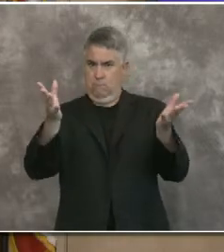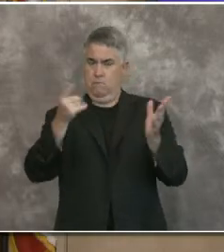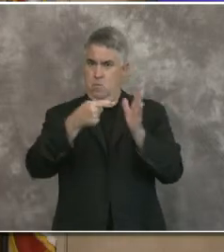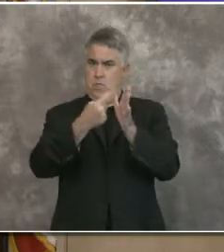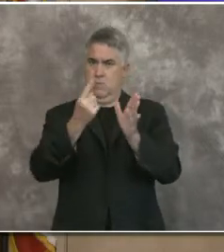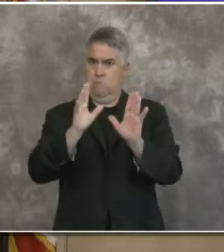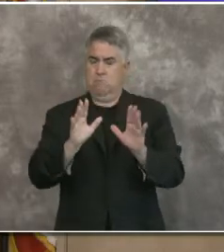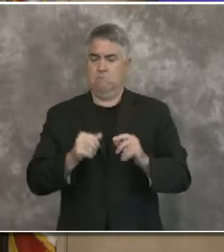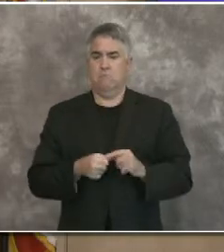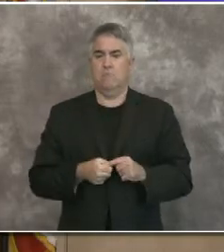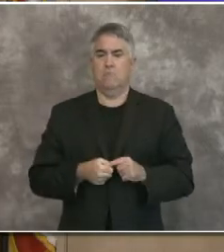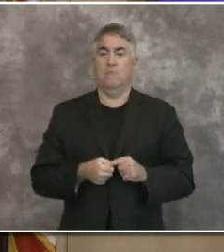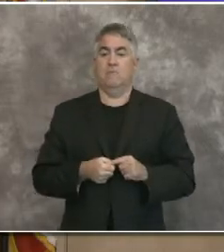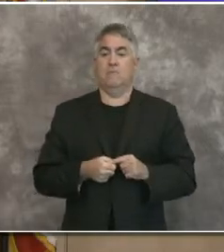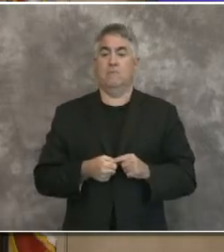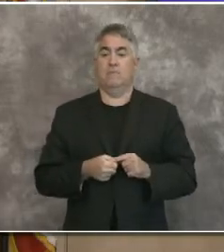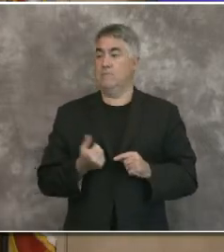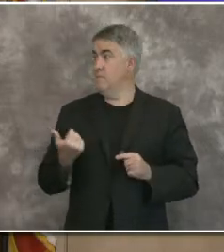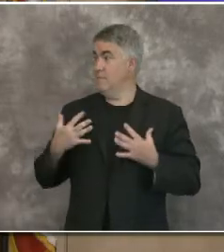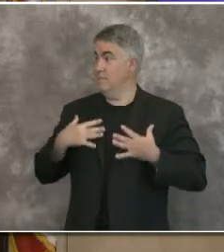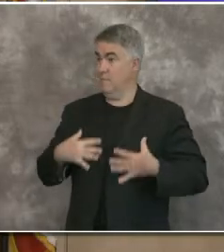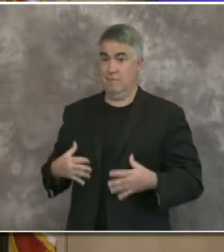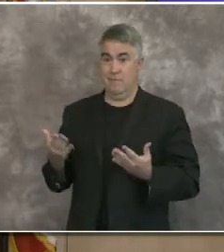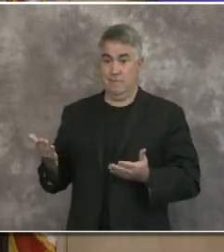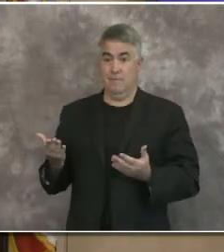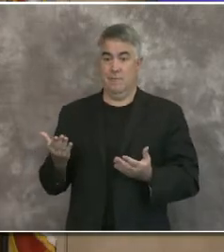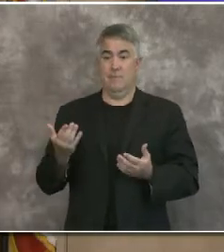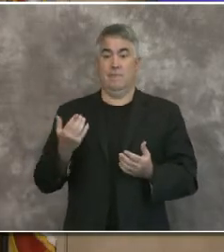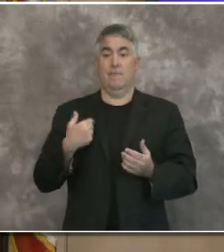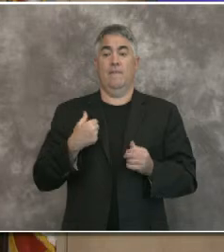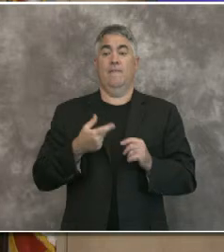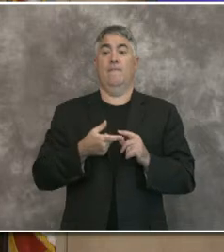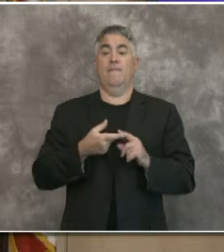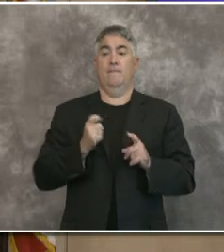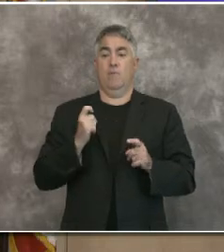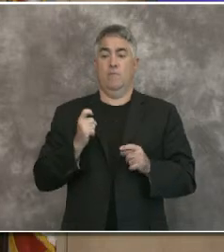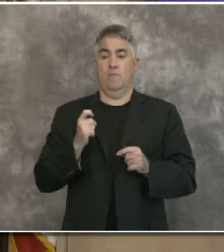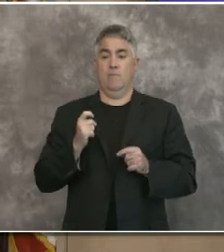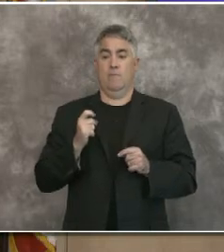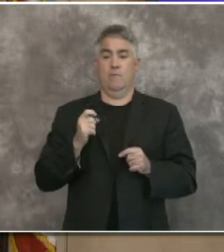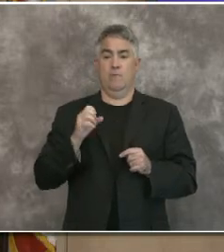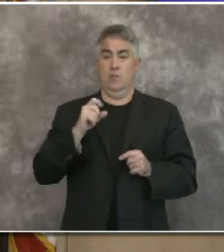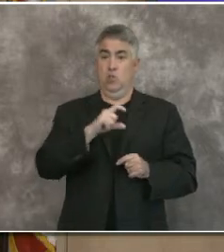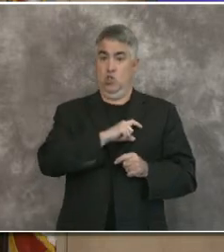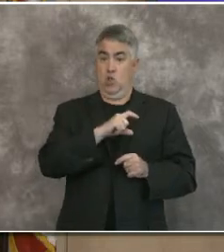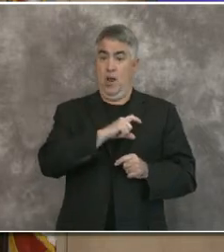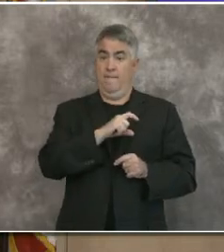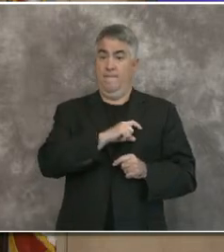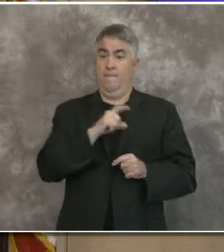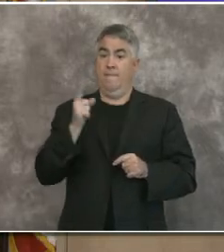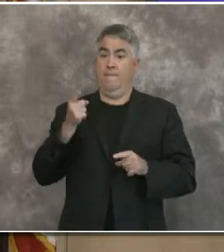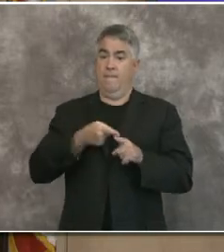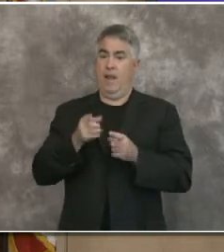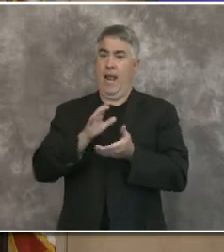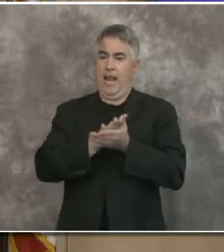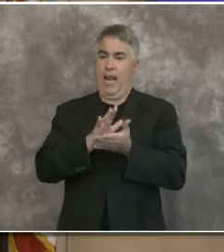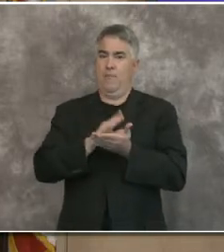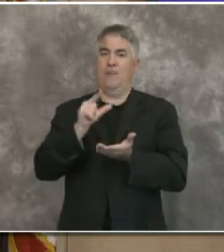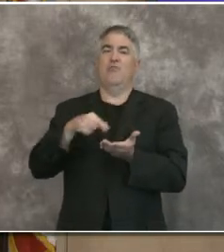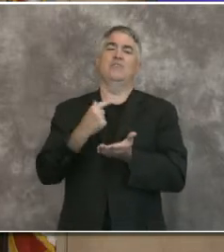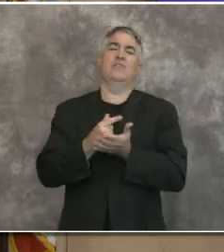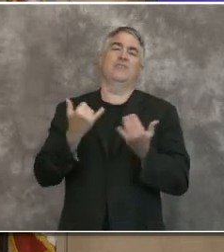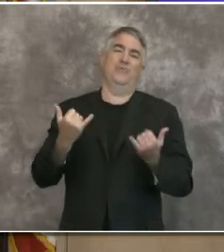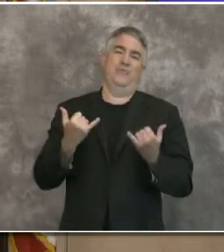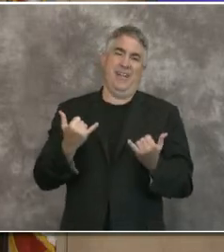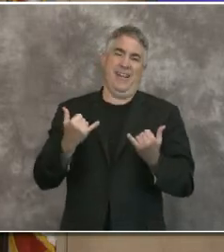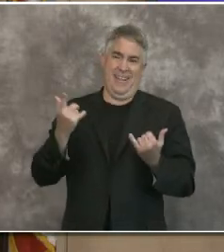I'm dressed like this because I just came from a virtual Sheriff's Academy graduation. And I